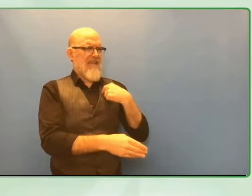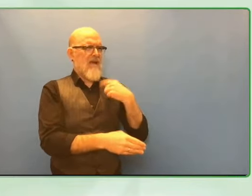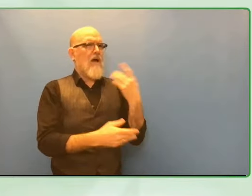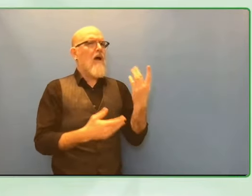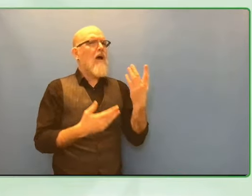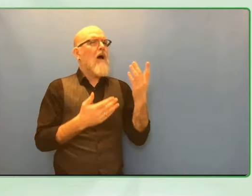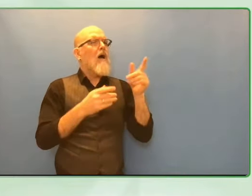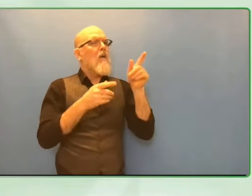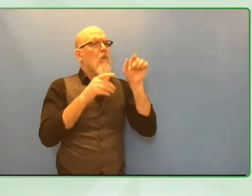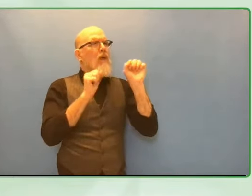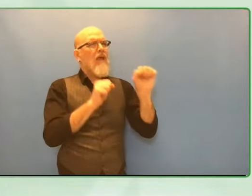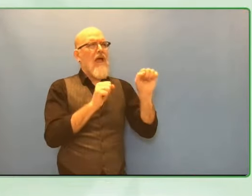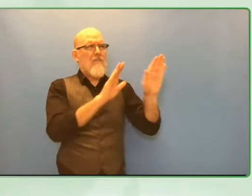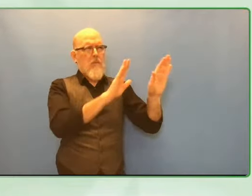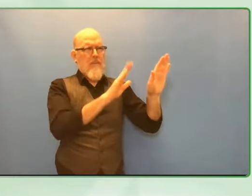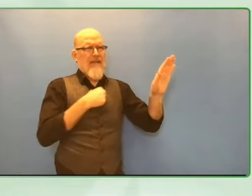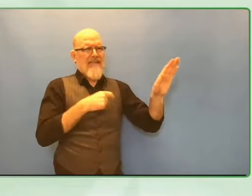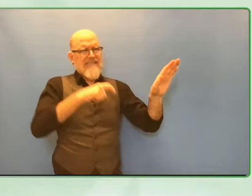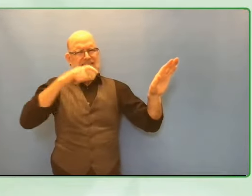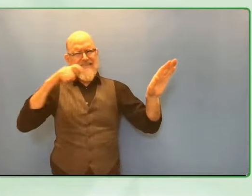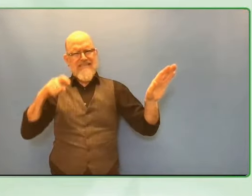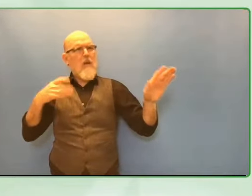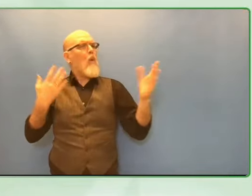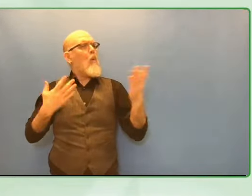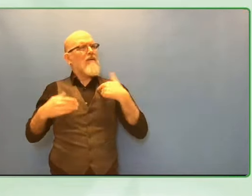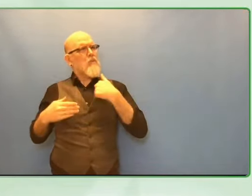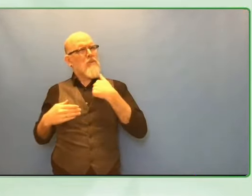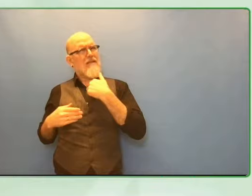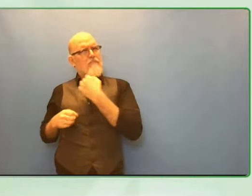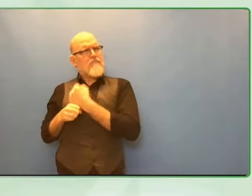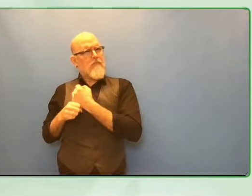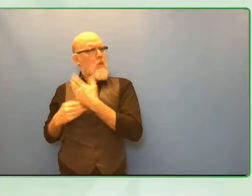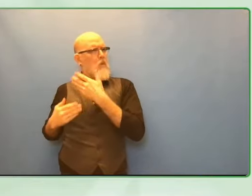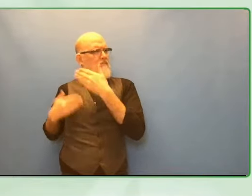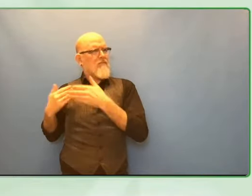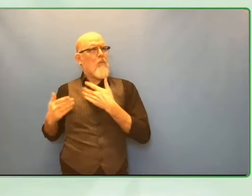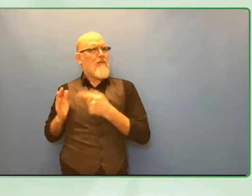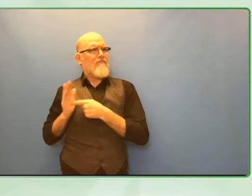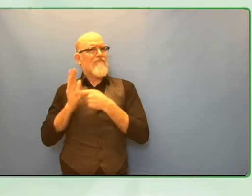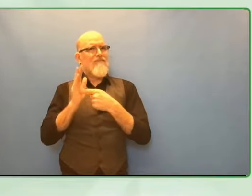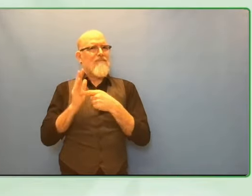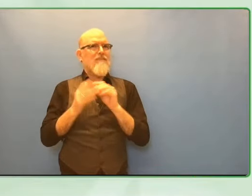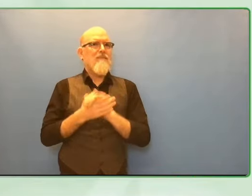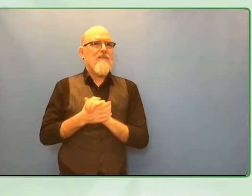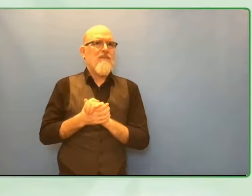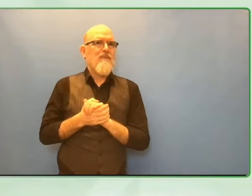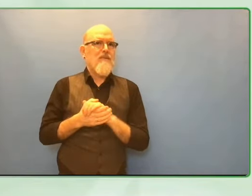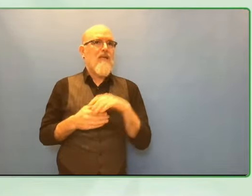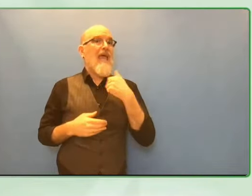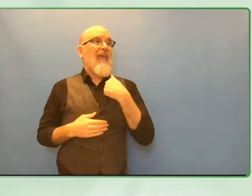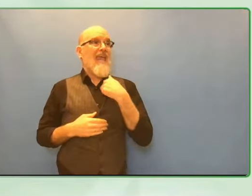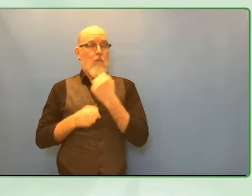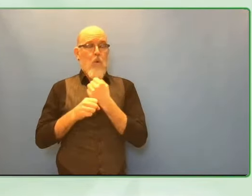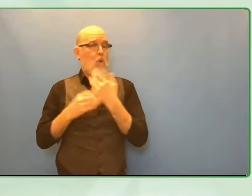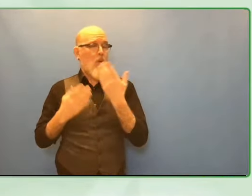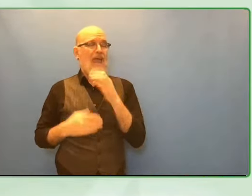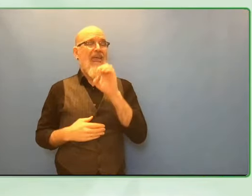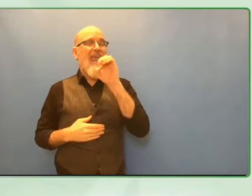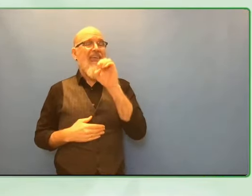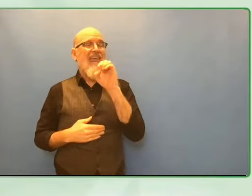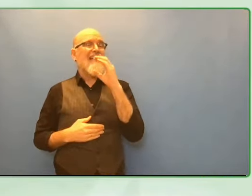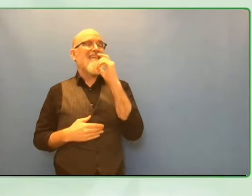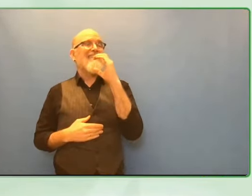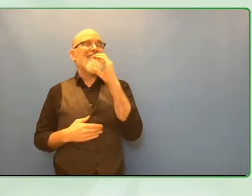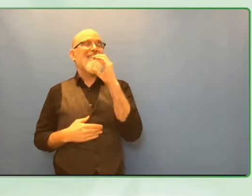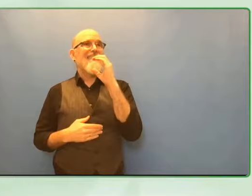So, as you said before, I'm working for ETC, an enterprise training center, and we are specialized in the field of IT